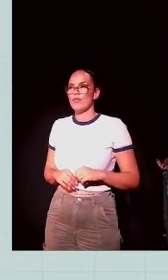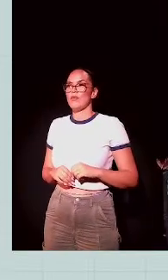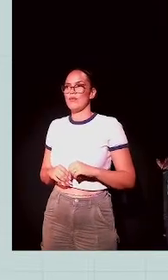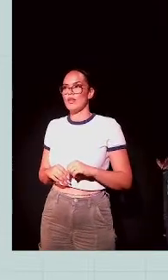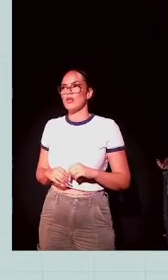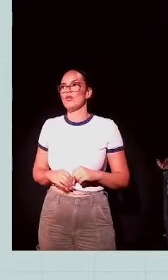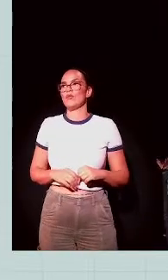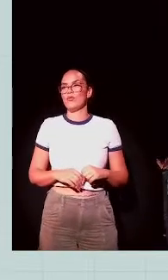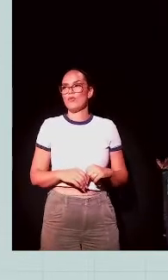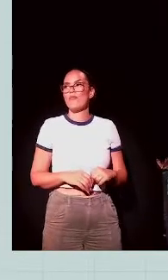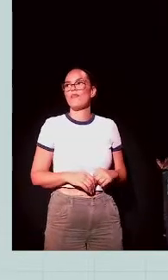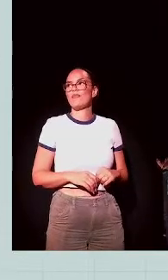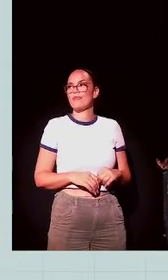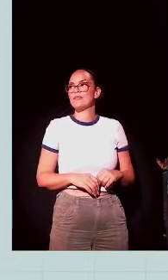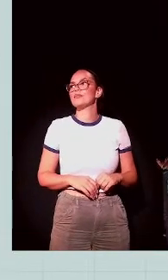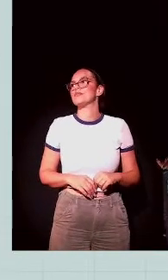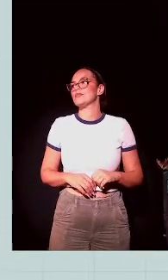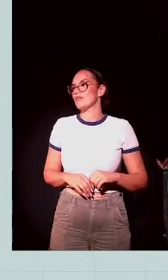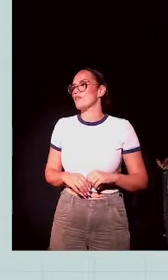with you.